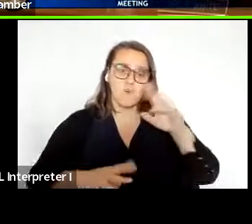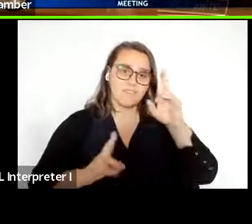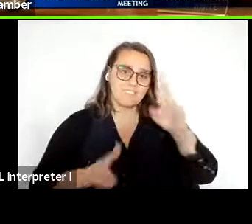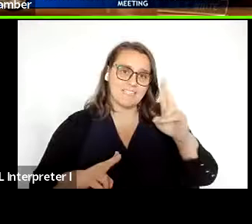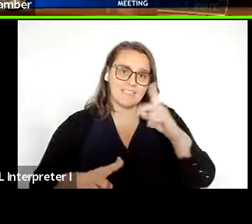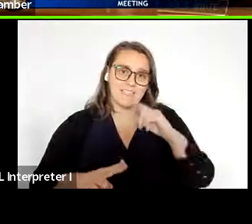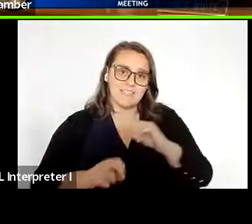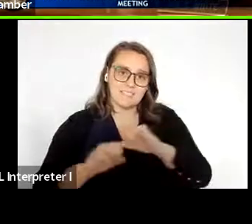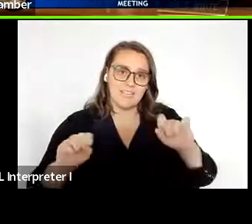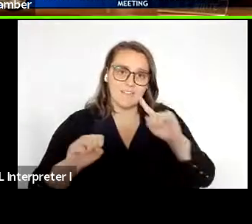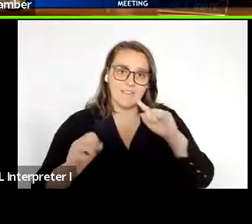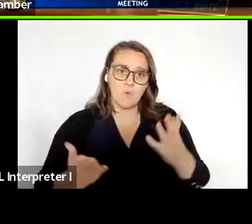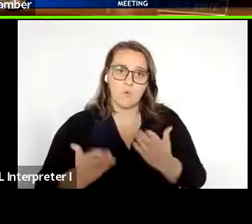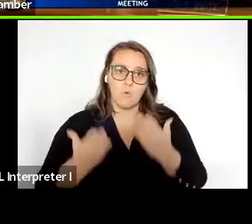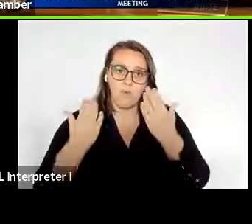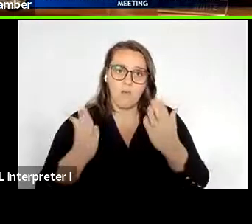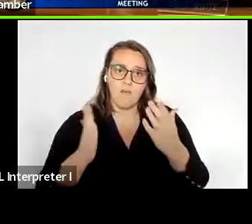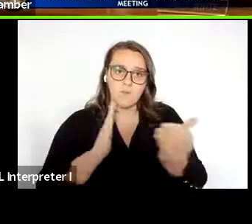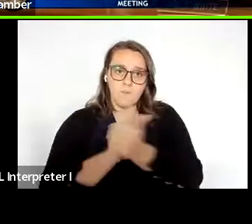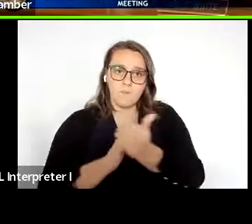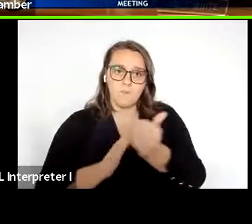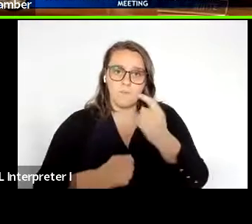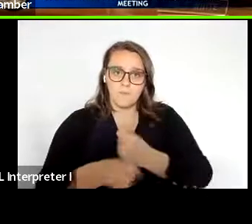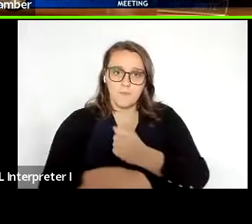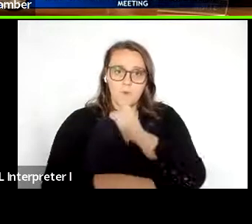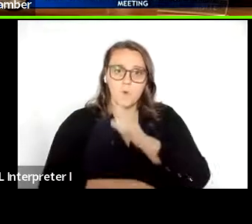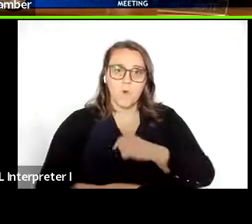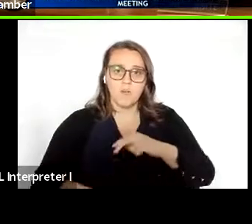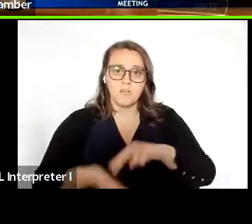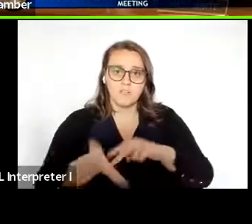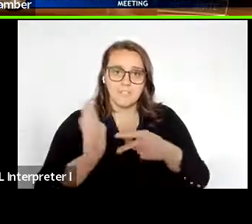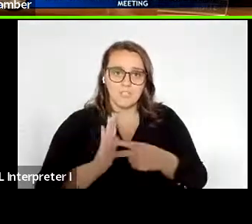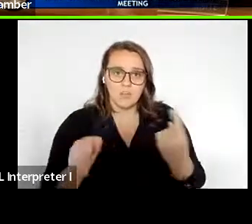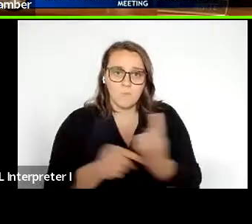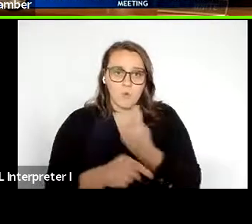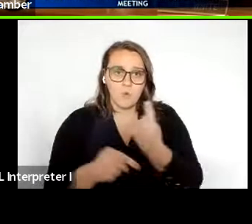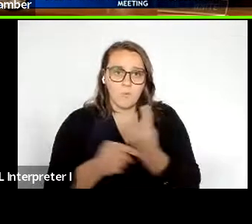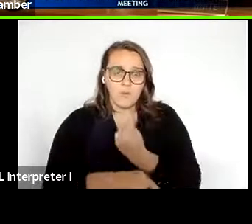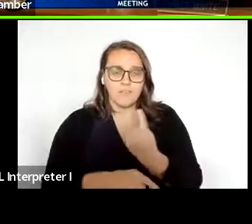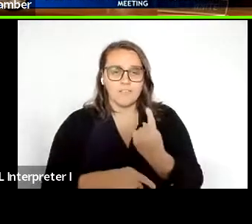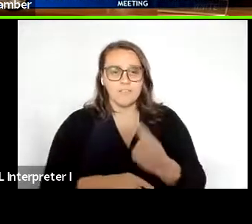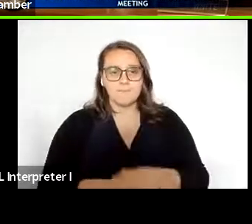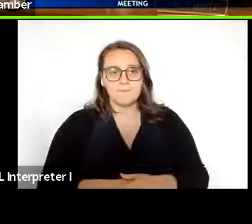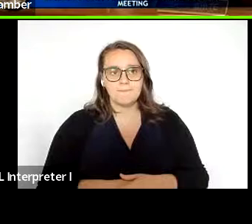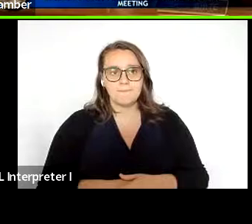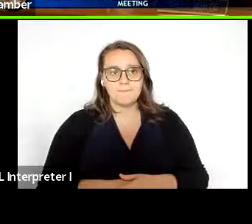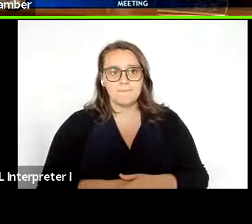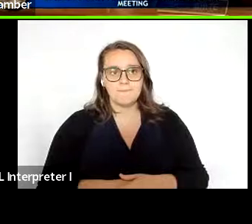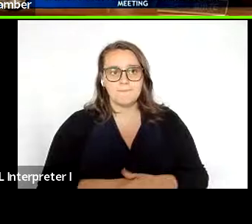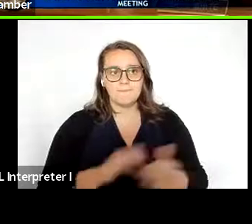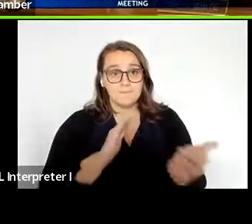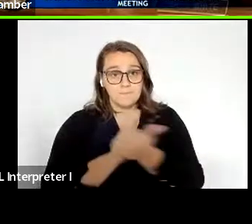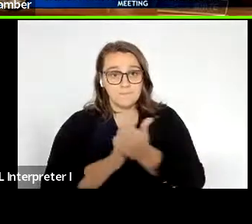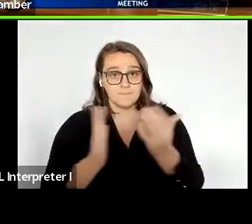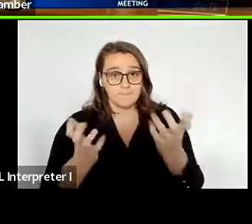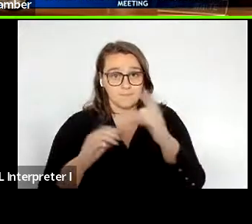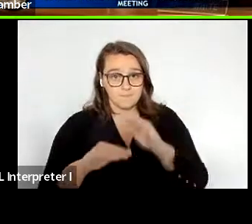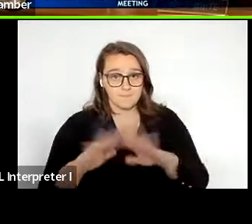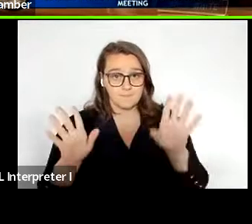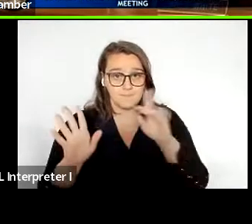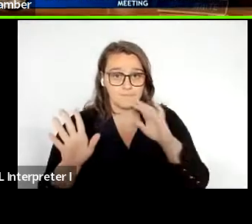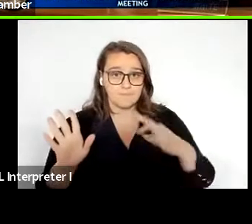offering a few amendments to ensure that our intentions are appropriately met. These amendments seek to clarify